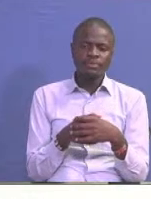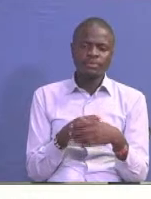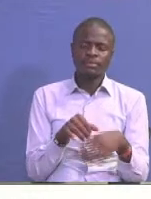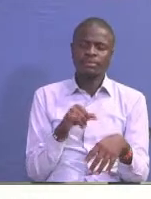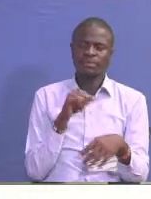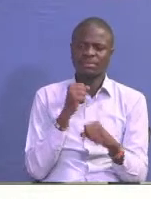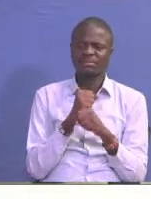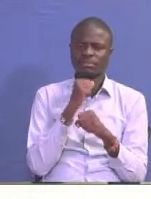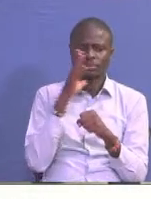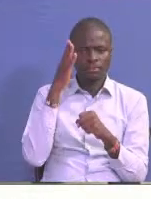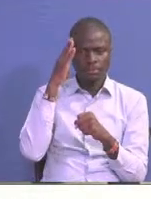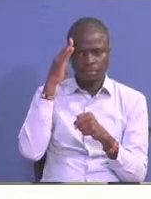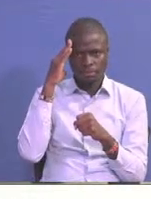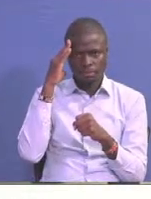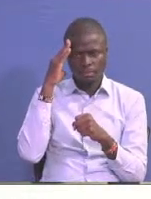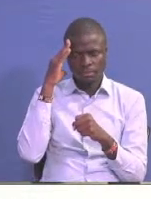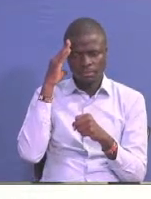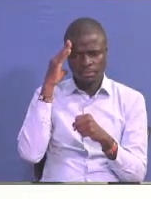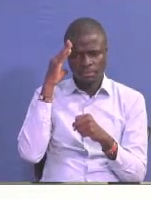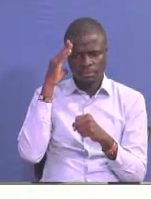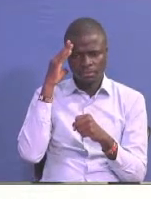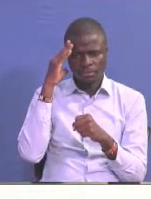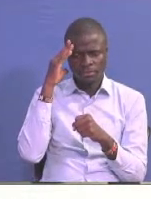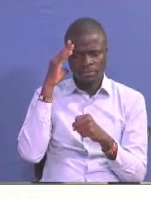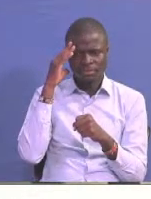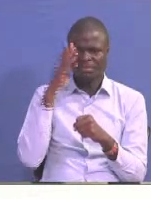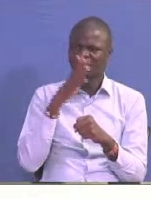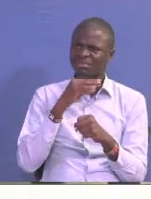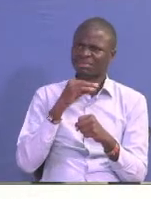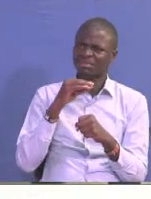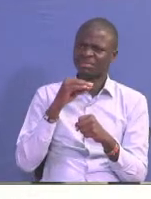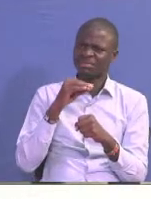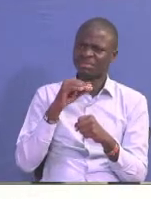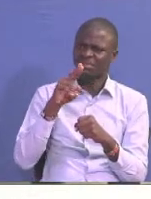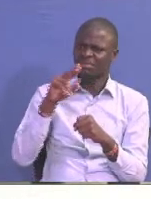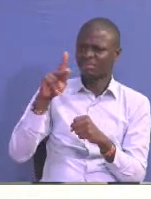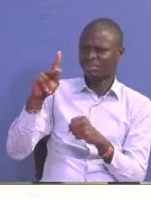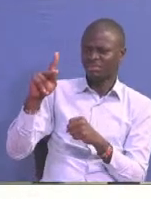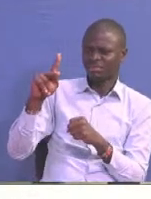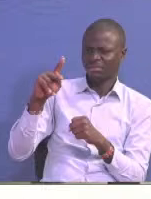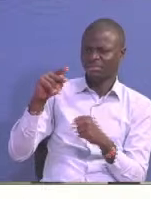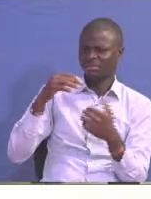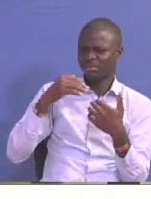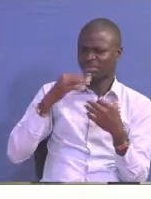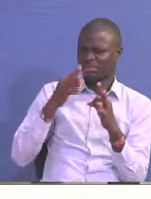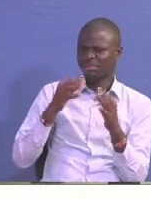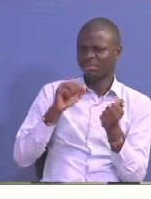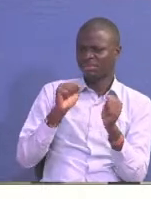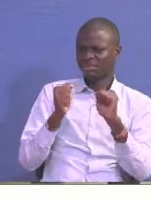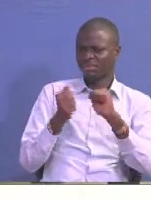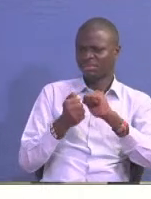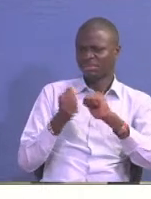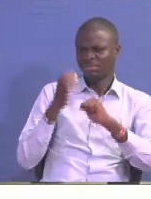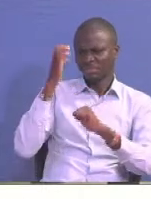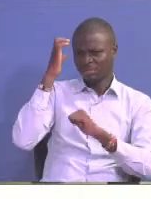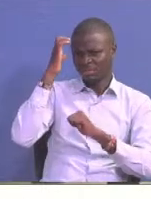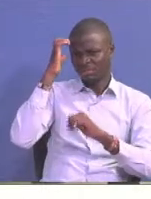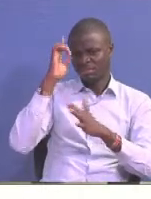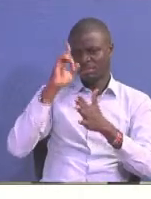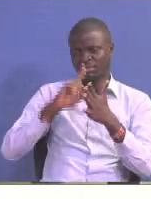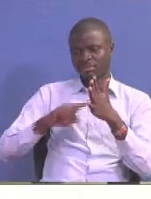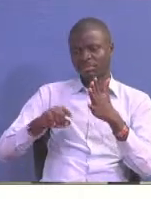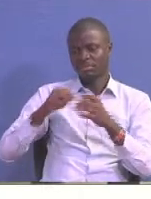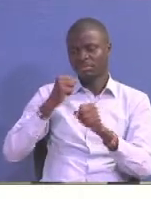I don't know, like the British, I don't know whether they have ever changed their education. What they normally do